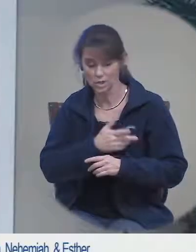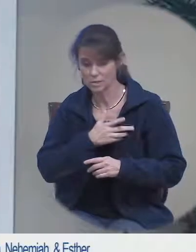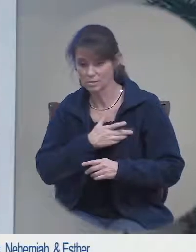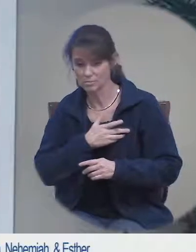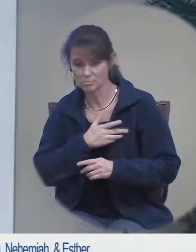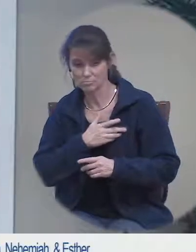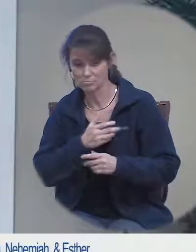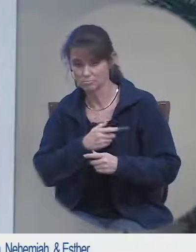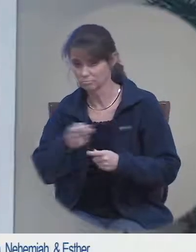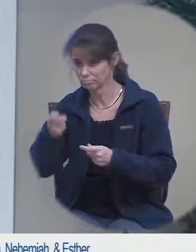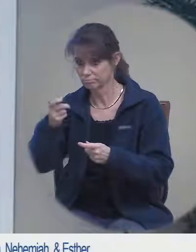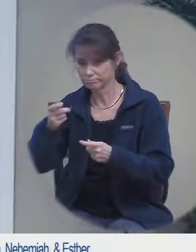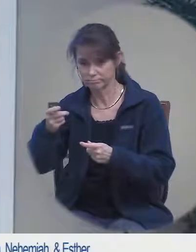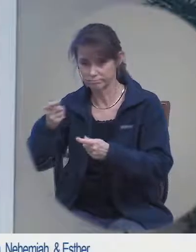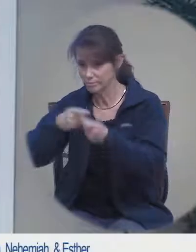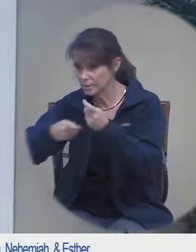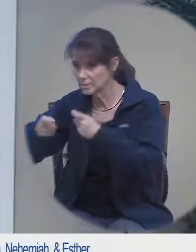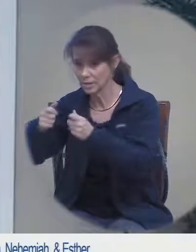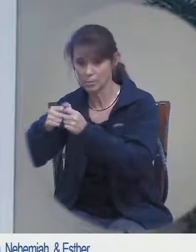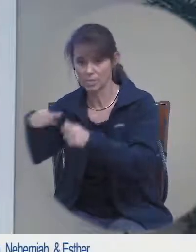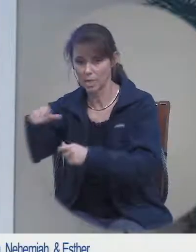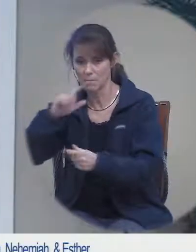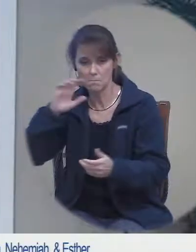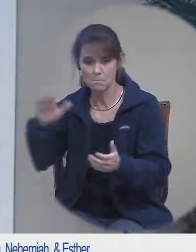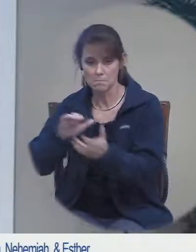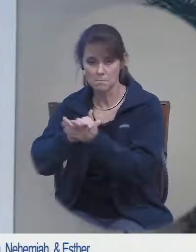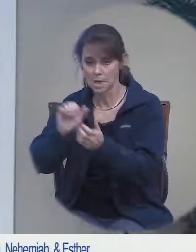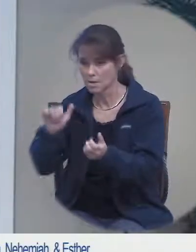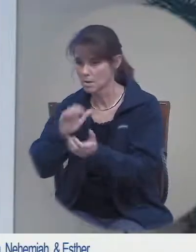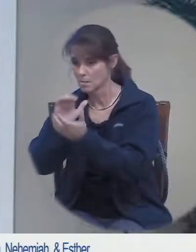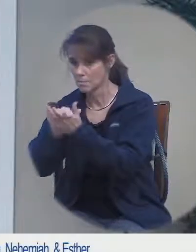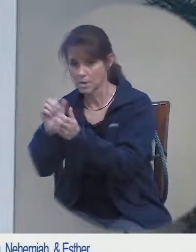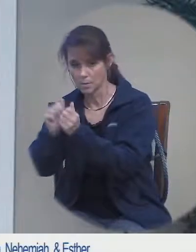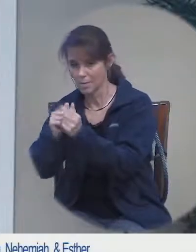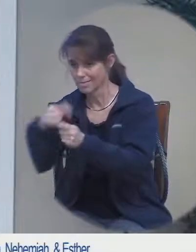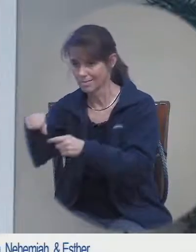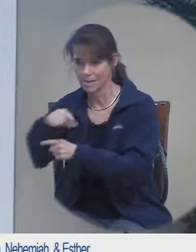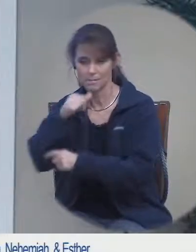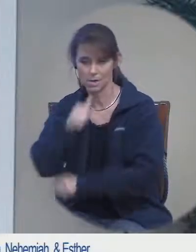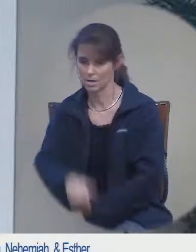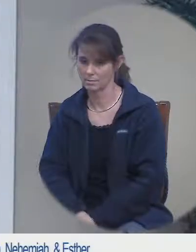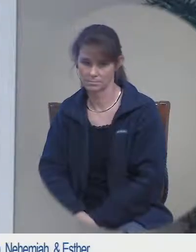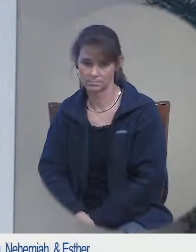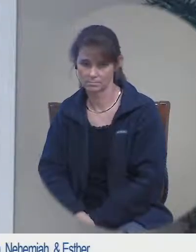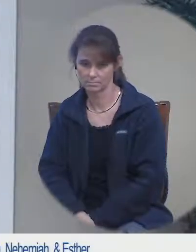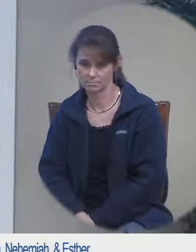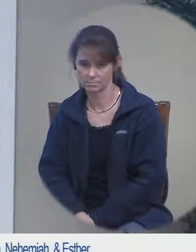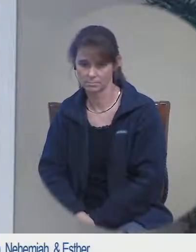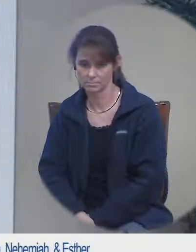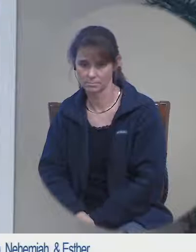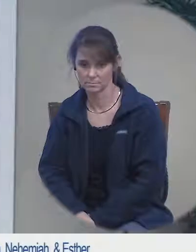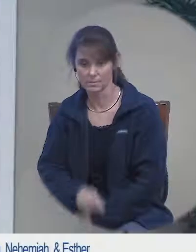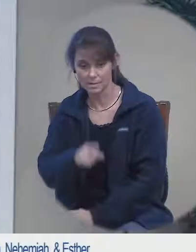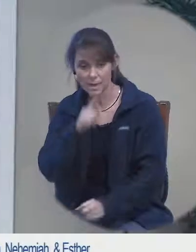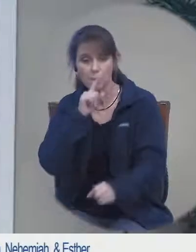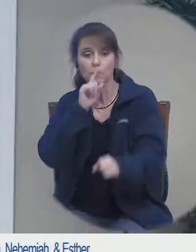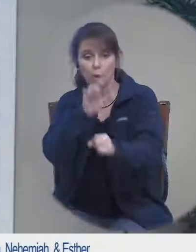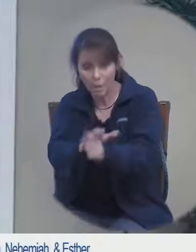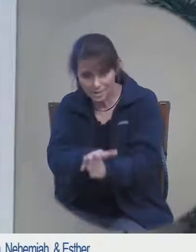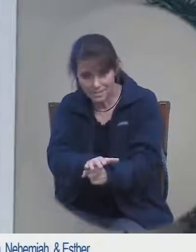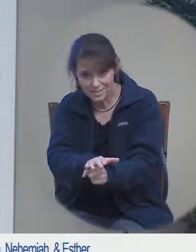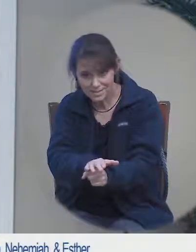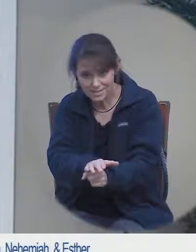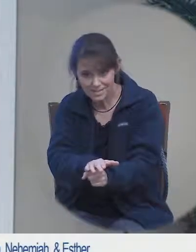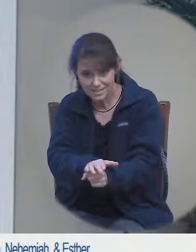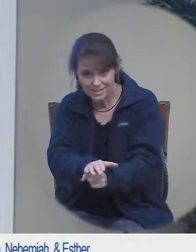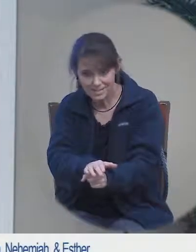our sons. Now again, we don't know exactly how much time has passed between chapter 10 and chapter 13, but here this has